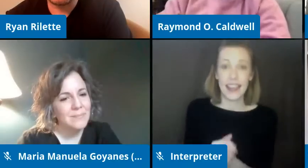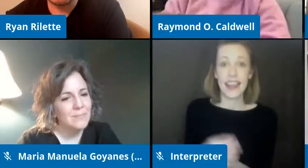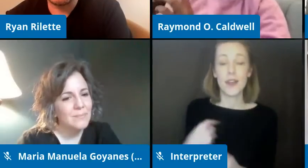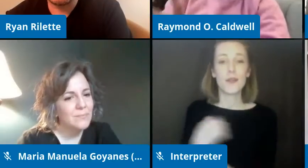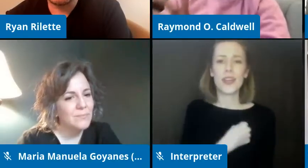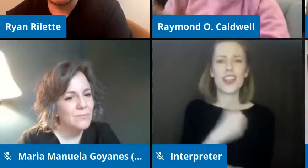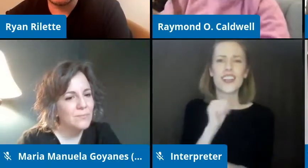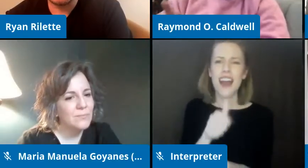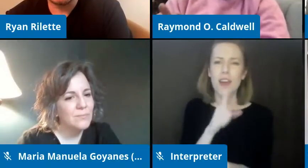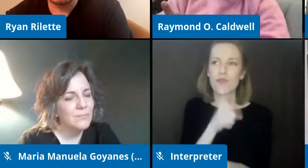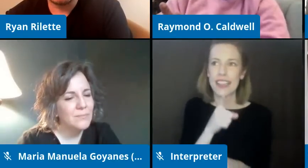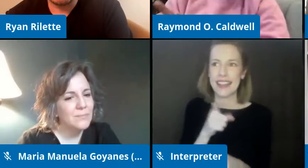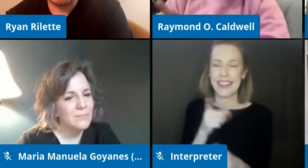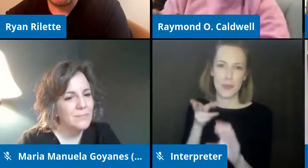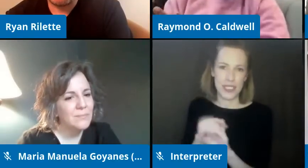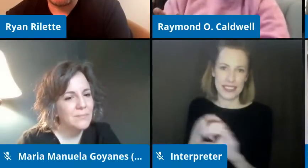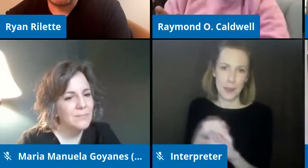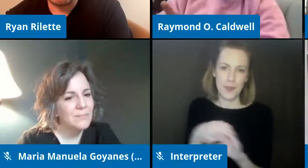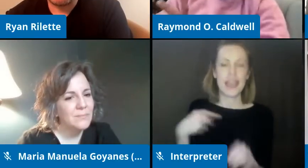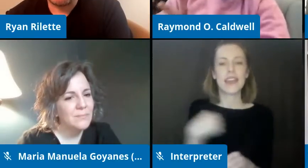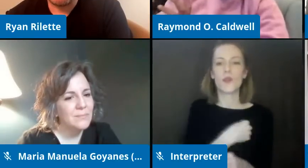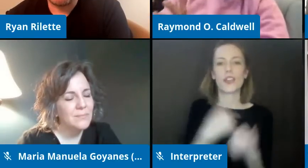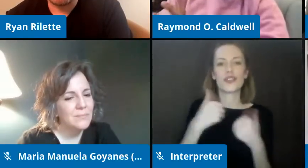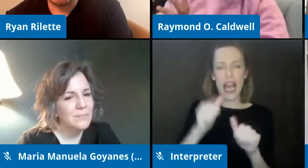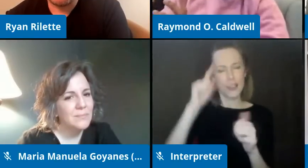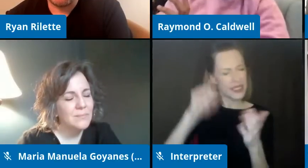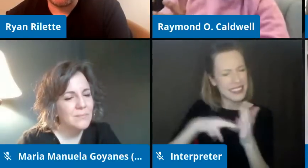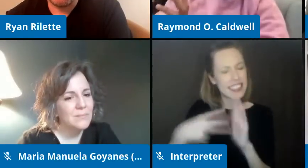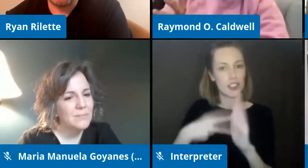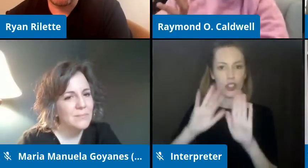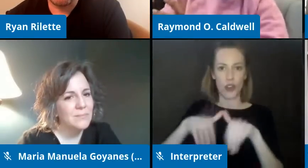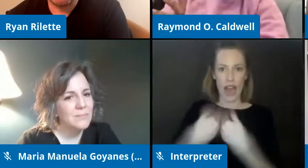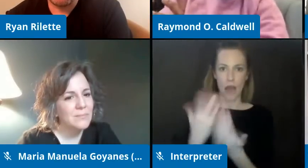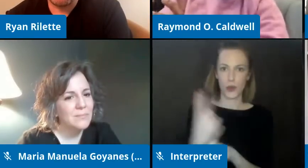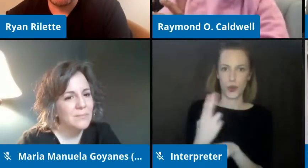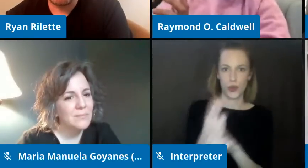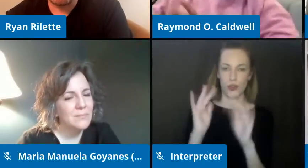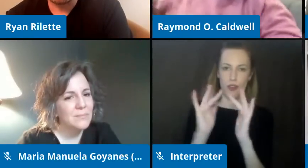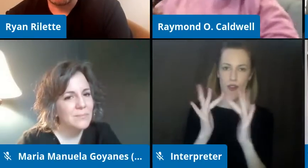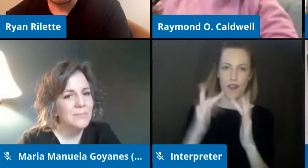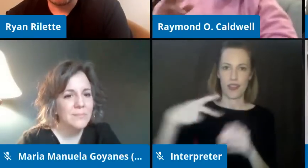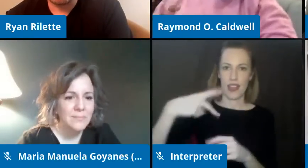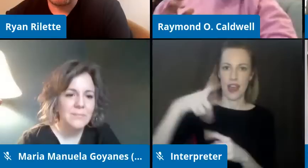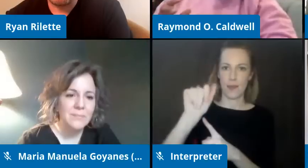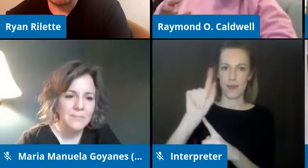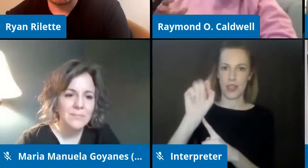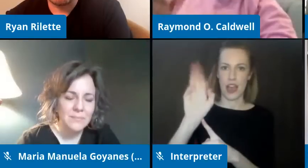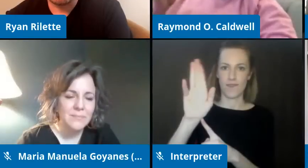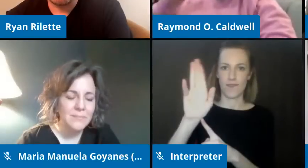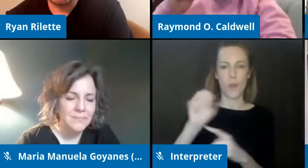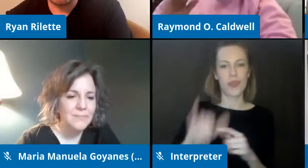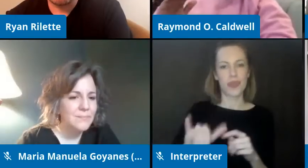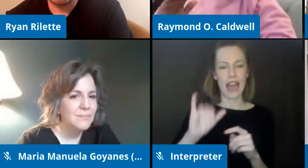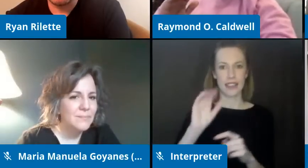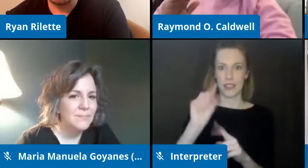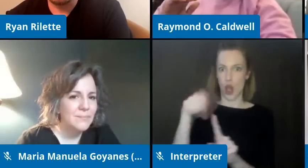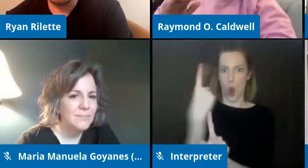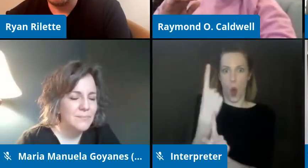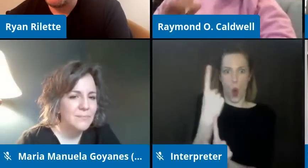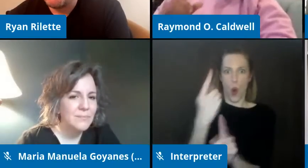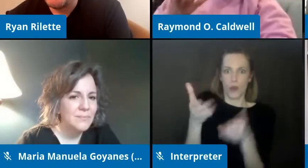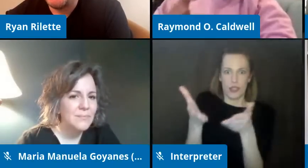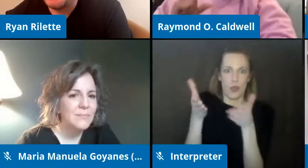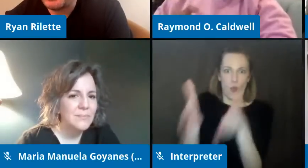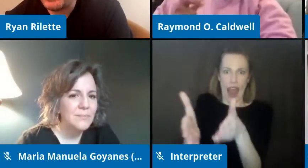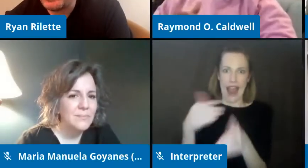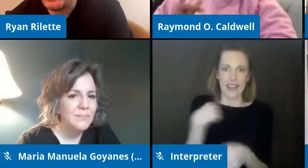we're using online platforms, understanding that that's the only place we're connecting now. And so actually our audiences can see right